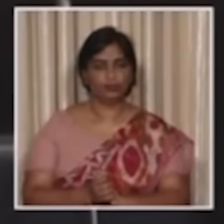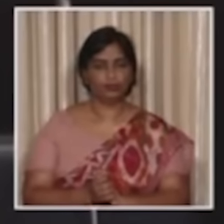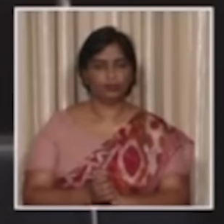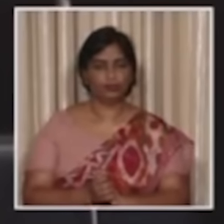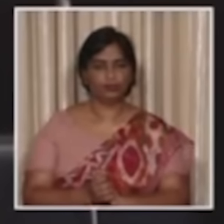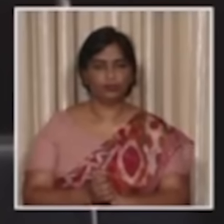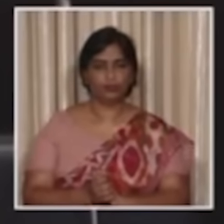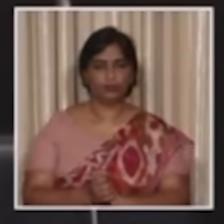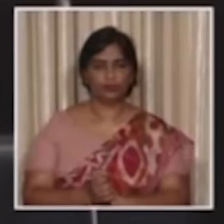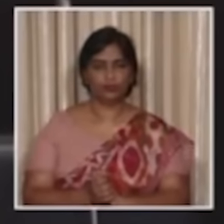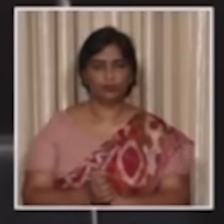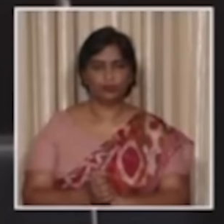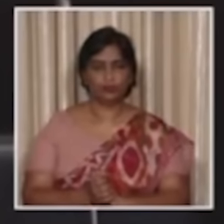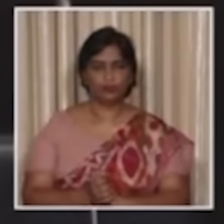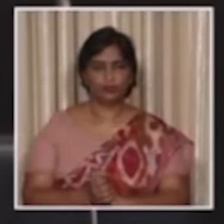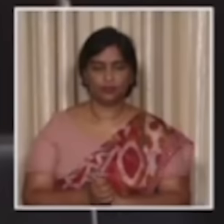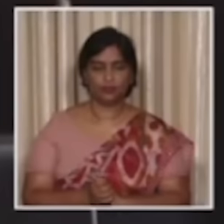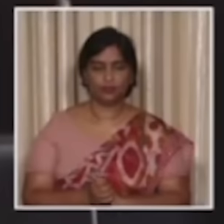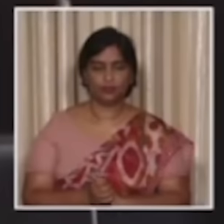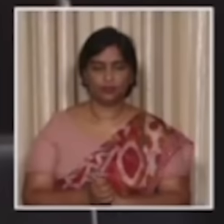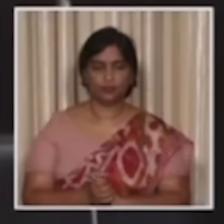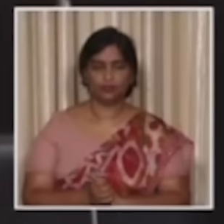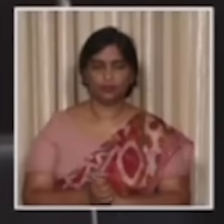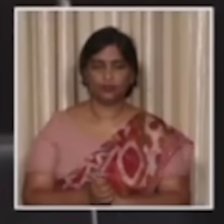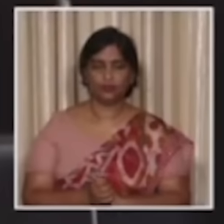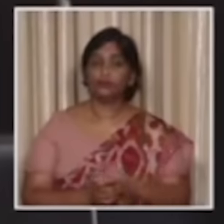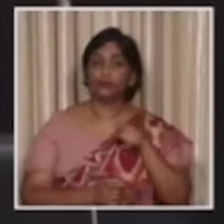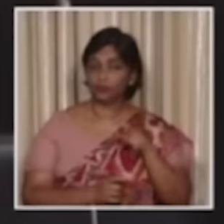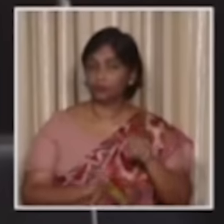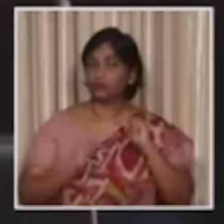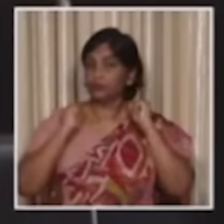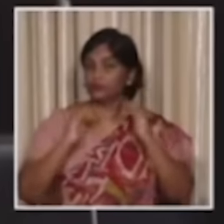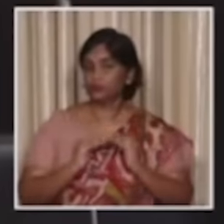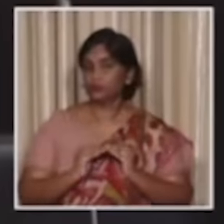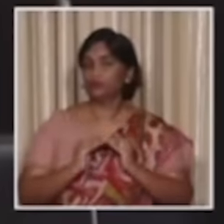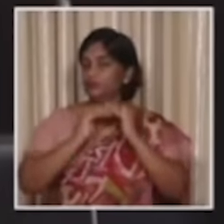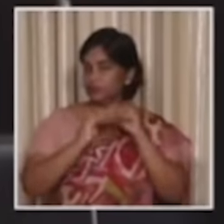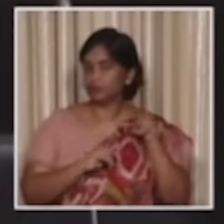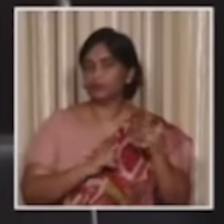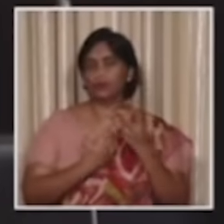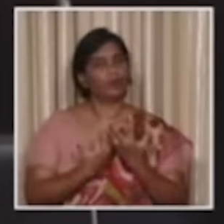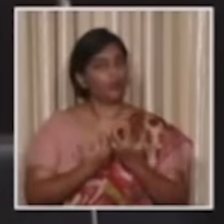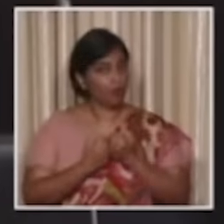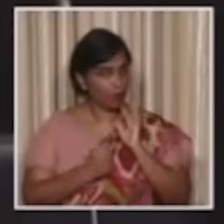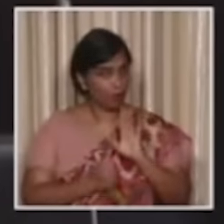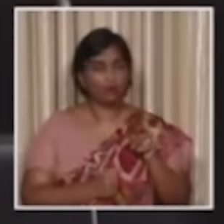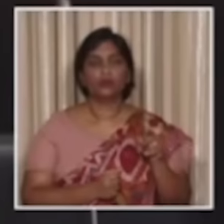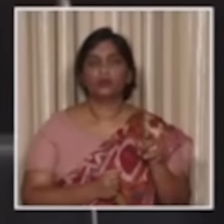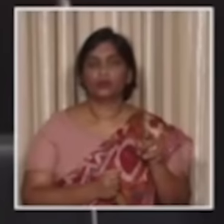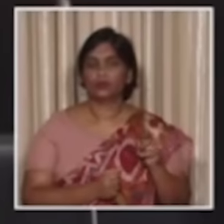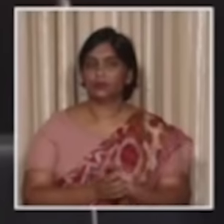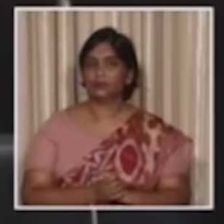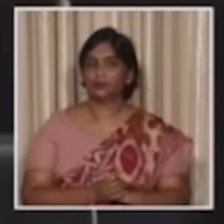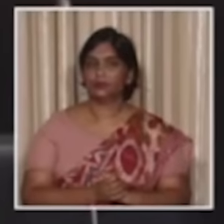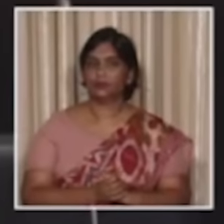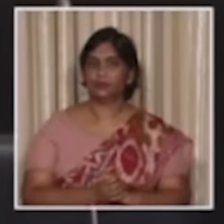sustainable development, Sri Lanka will need to address the long-term serious governance and accountability deficits as well as